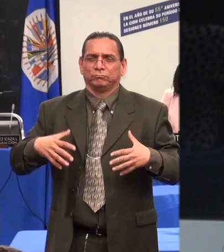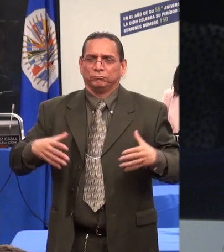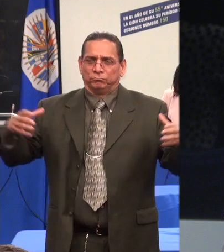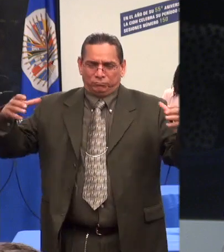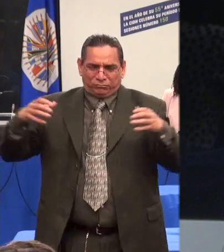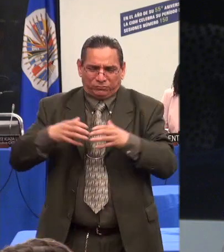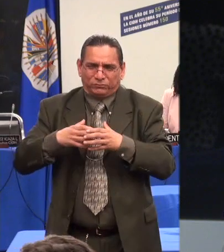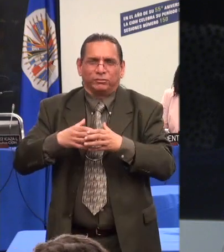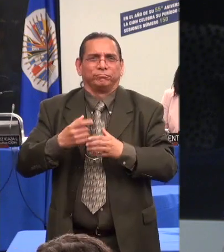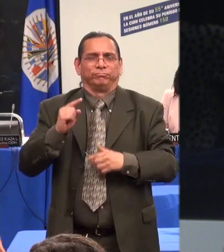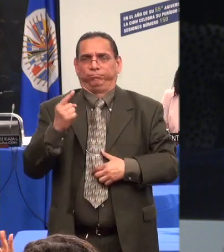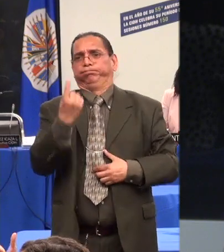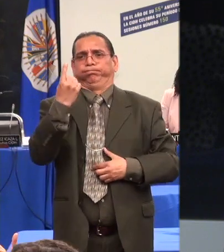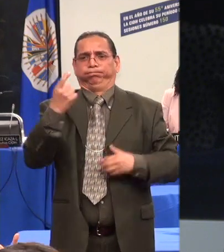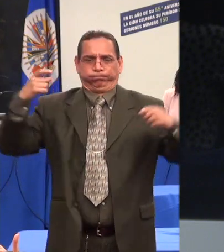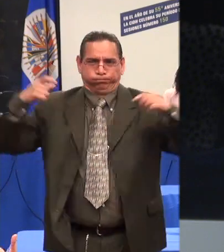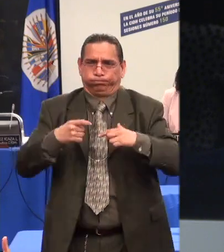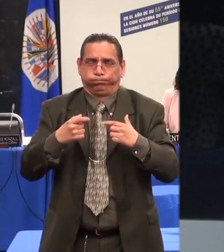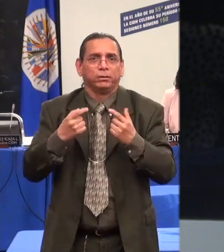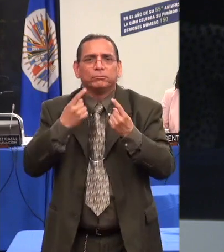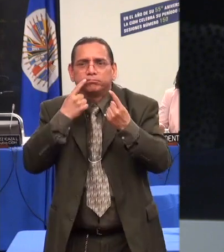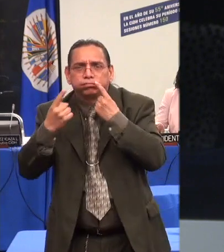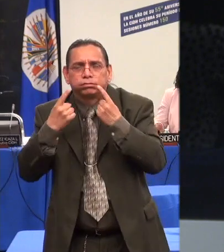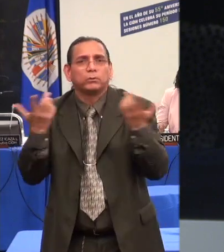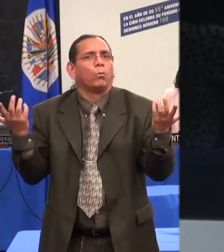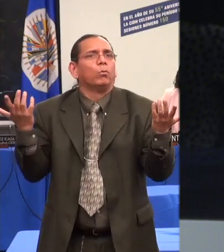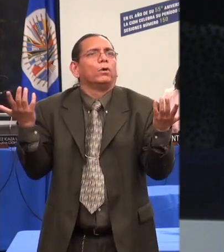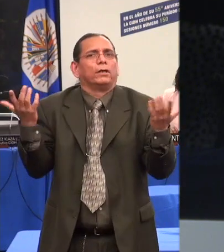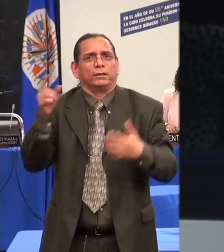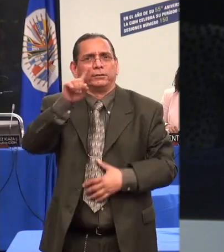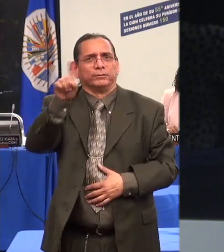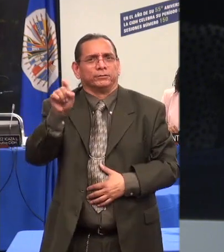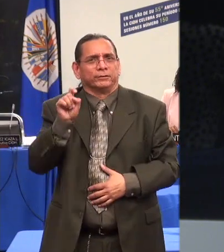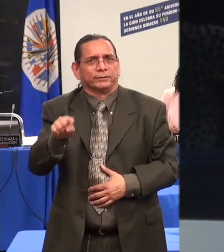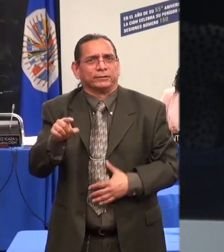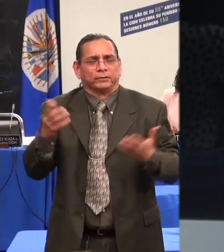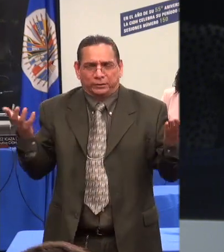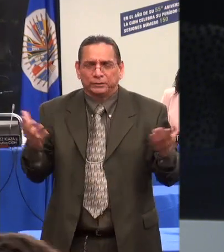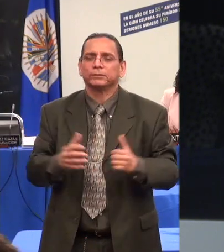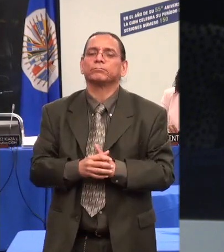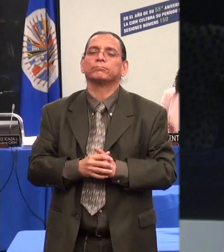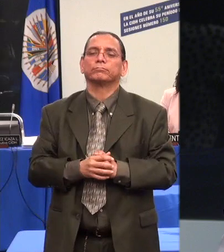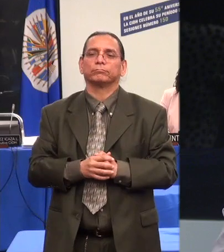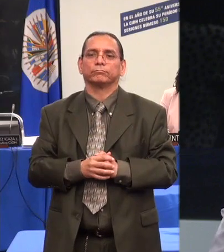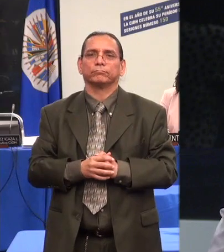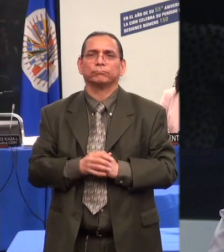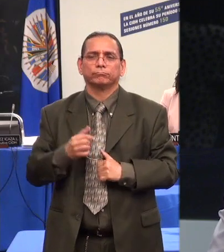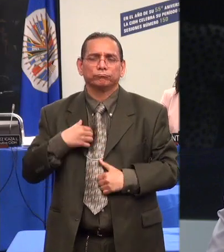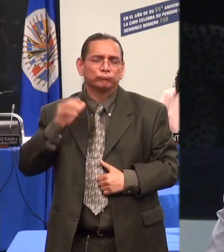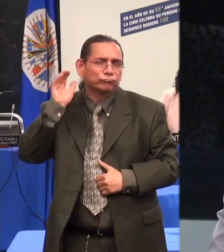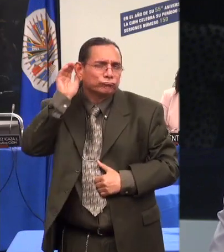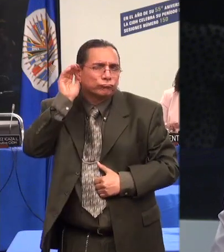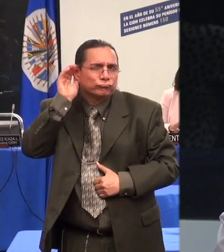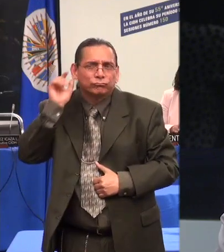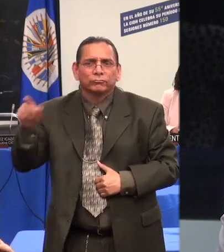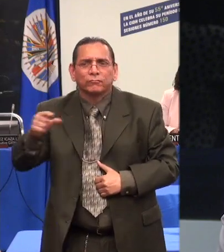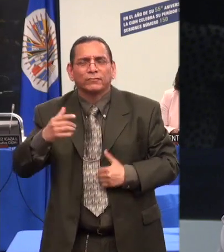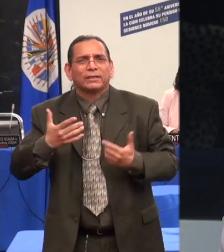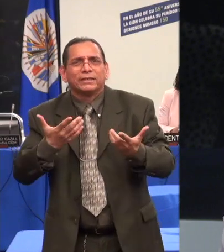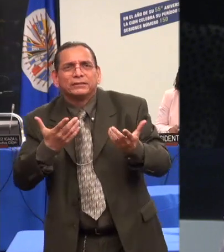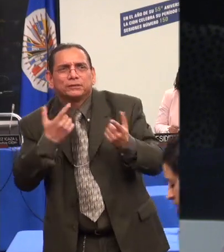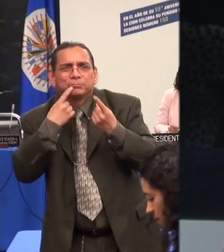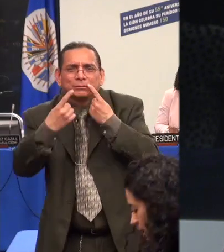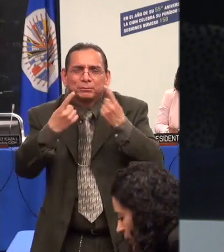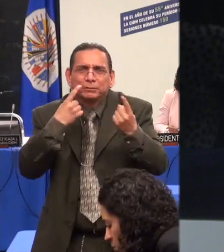offered pronouncements and expressed our concern on a number of occasions about the rights, the